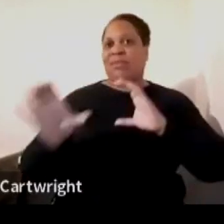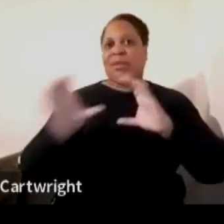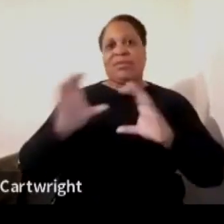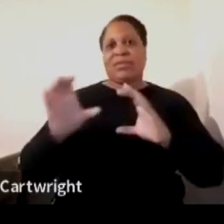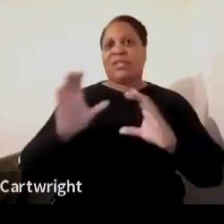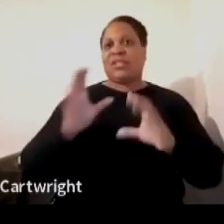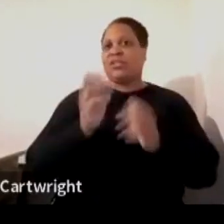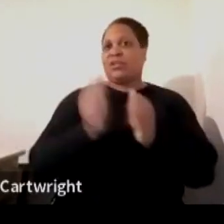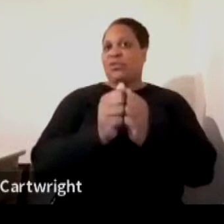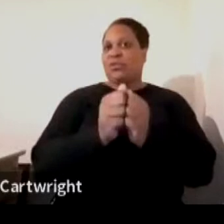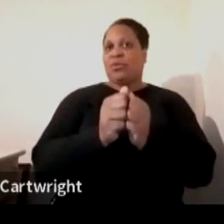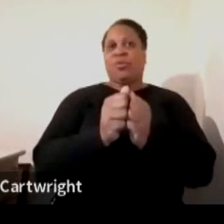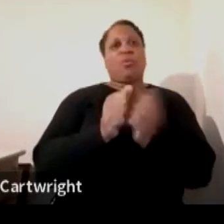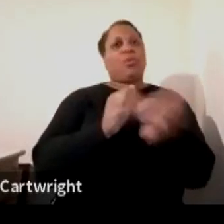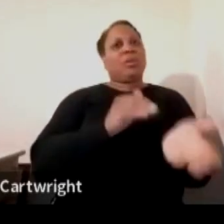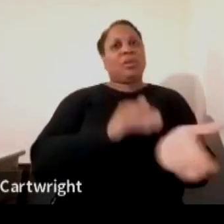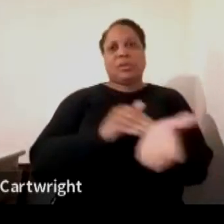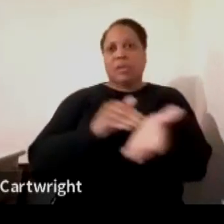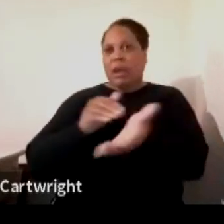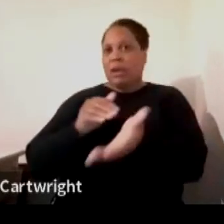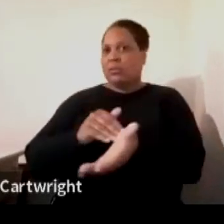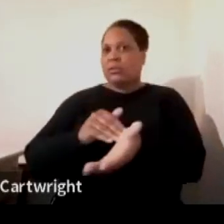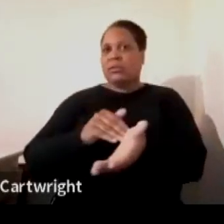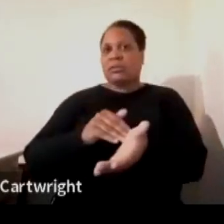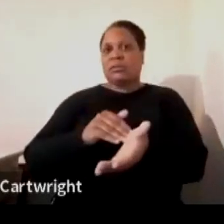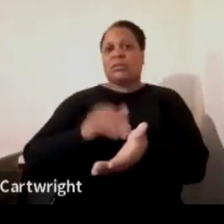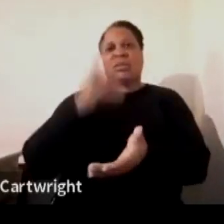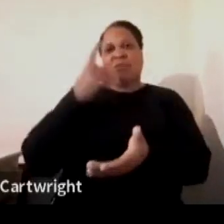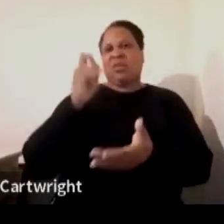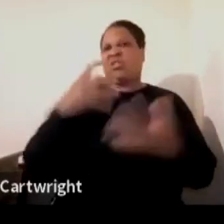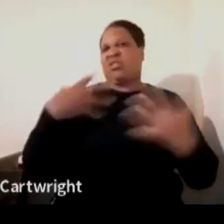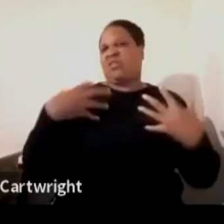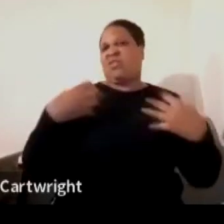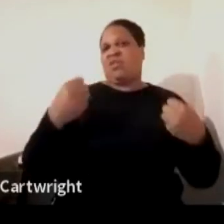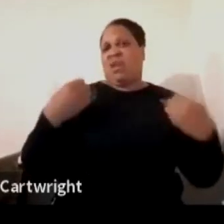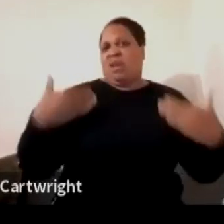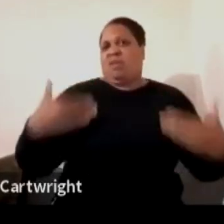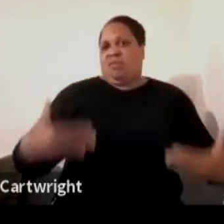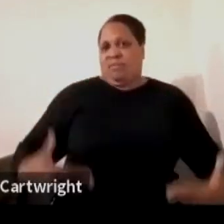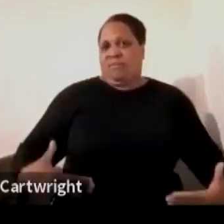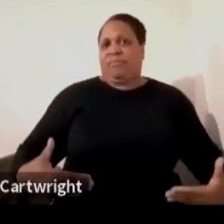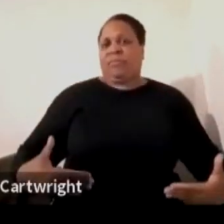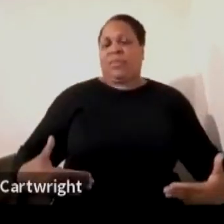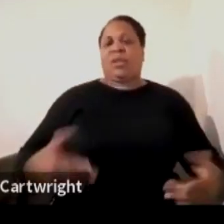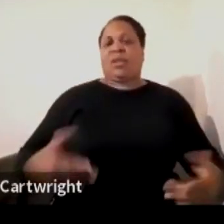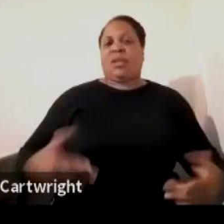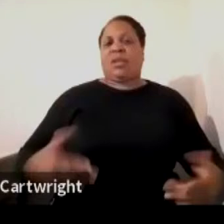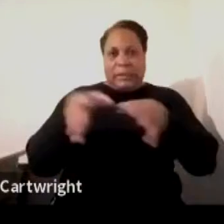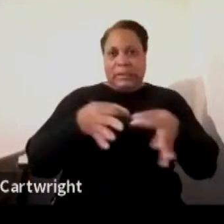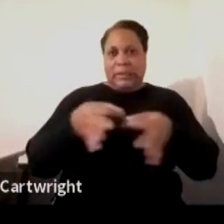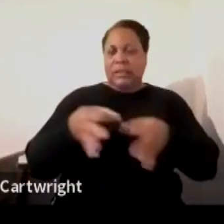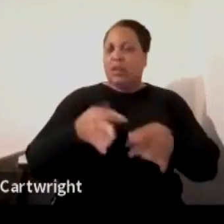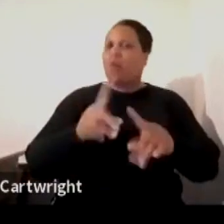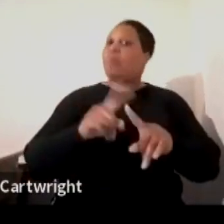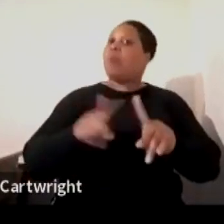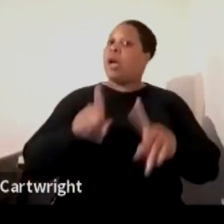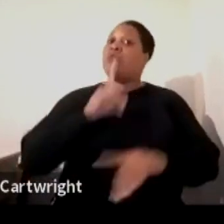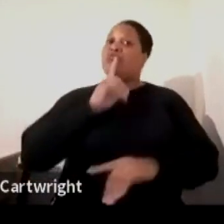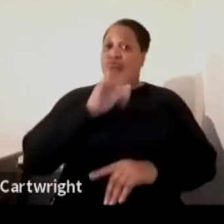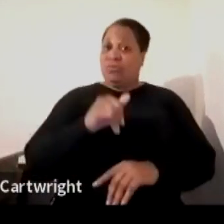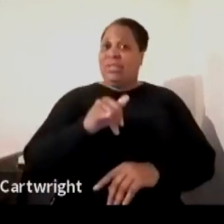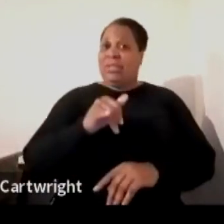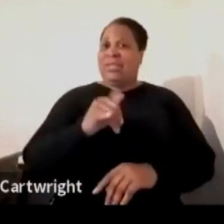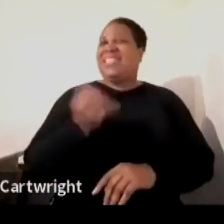healthcare provider who knows your particular health conditions in detail, but the reality is that there's very